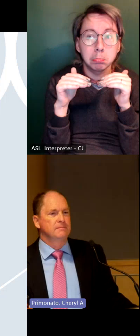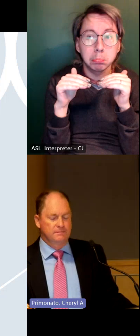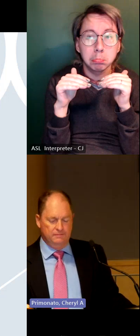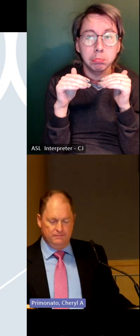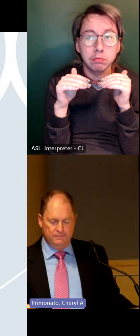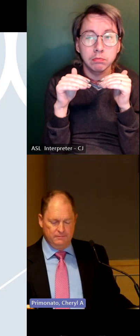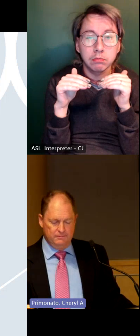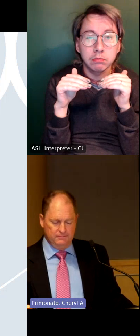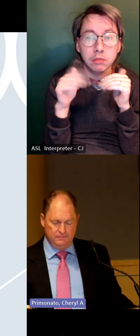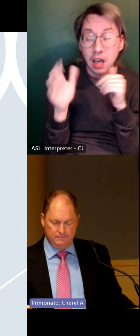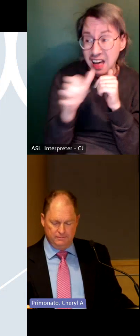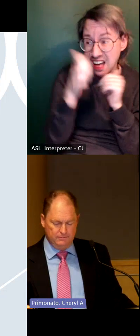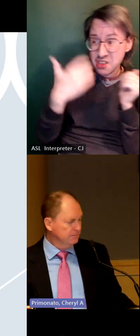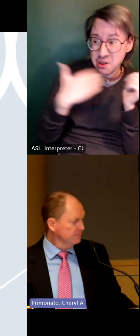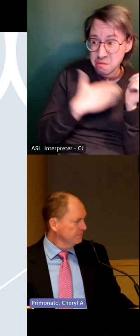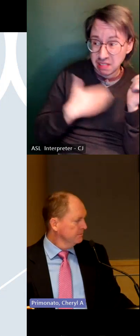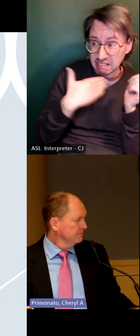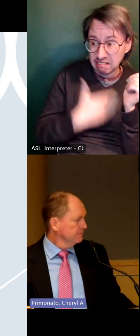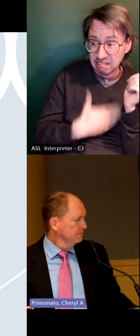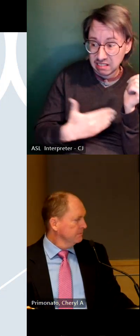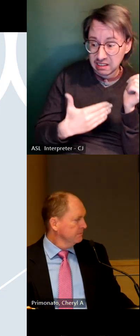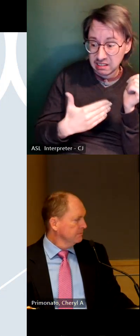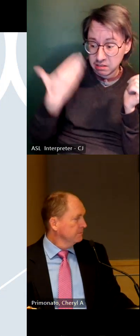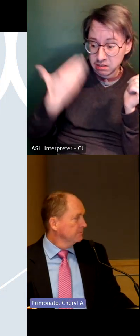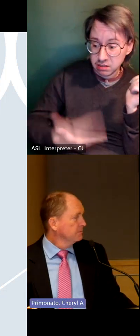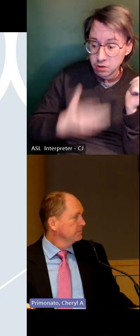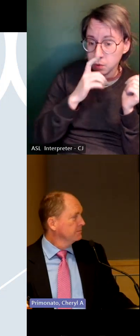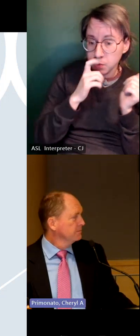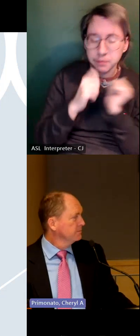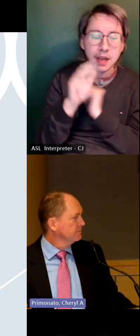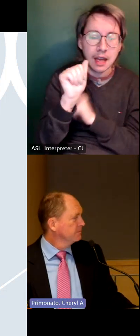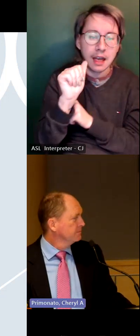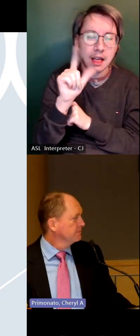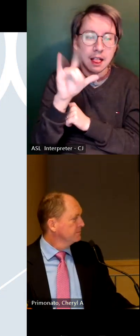Other board members, could you please identify yourselves? Ally Doyle.